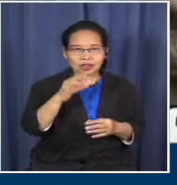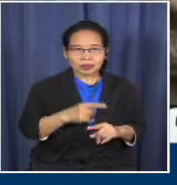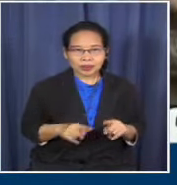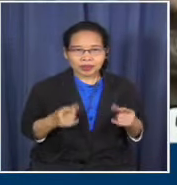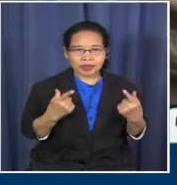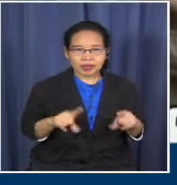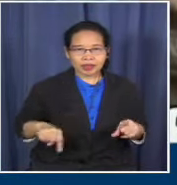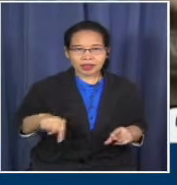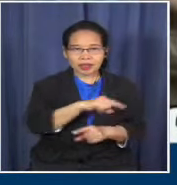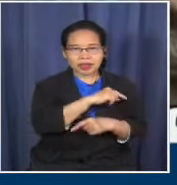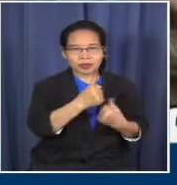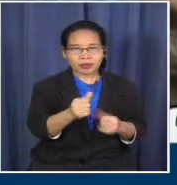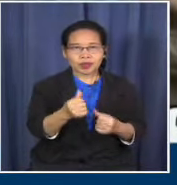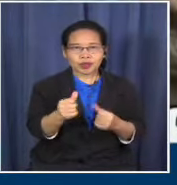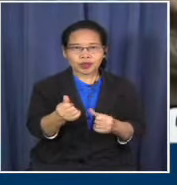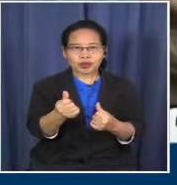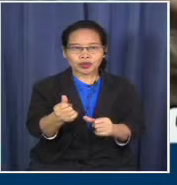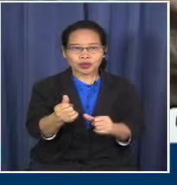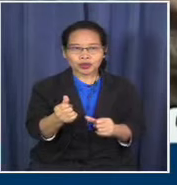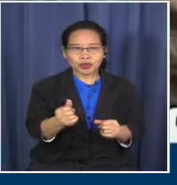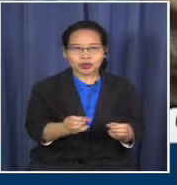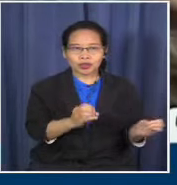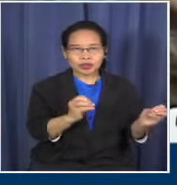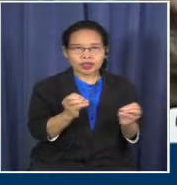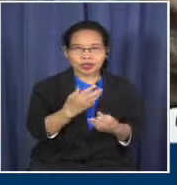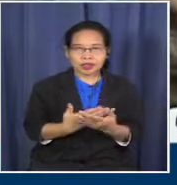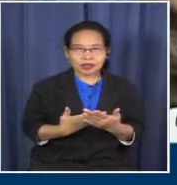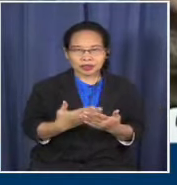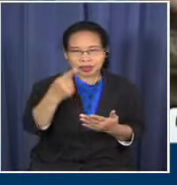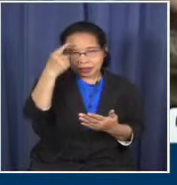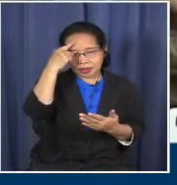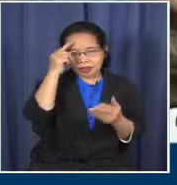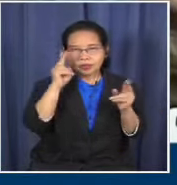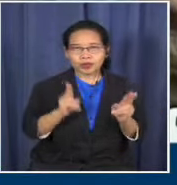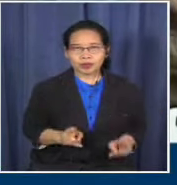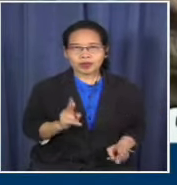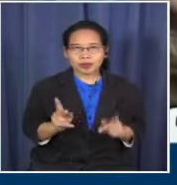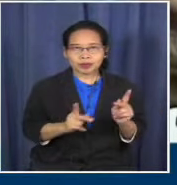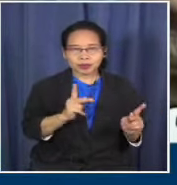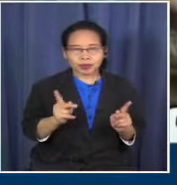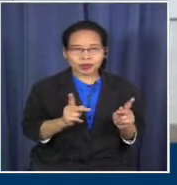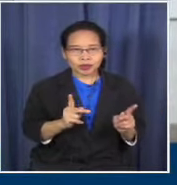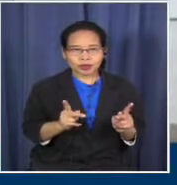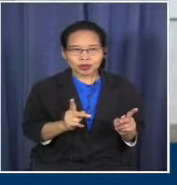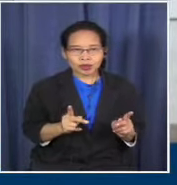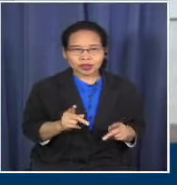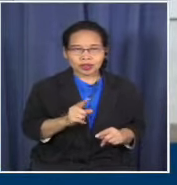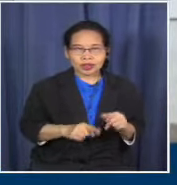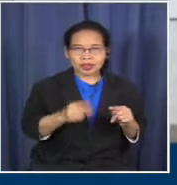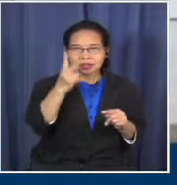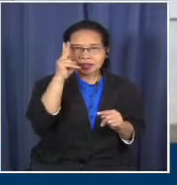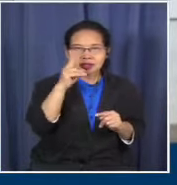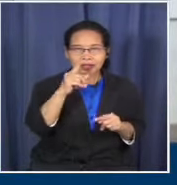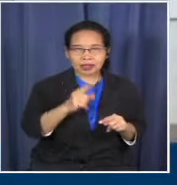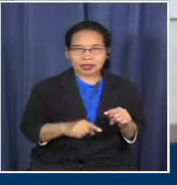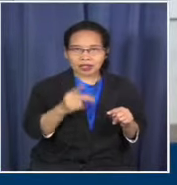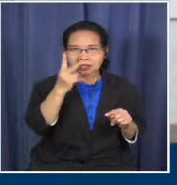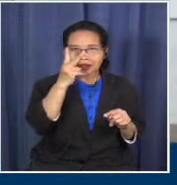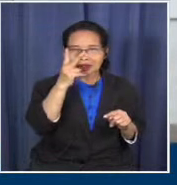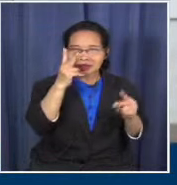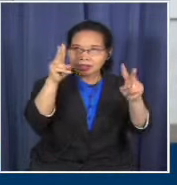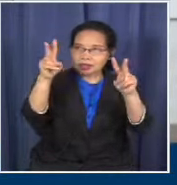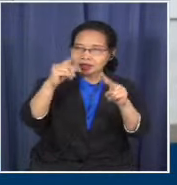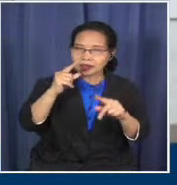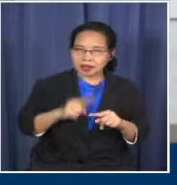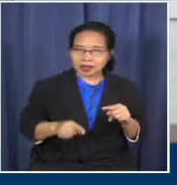let us follow the ordinary thinking of humanity, visible and invisible. There are things